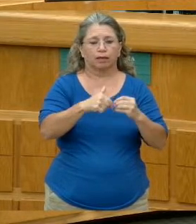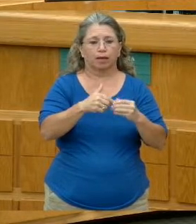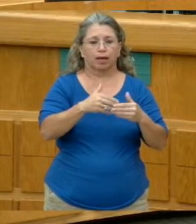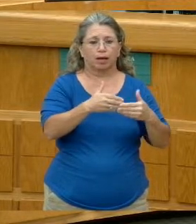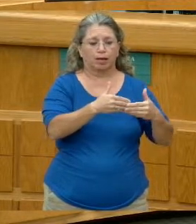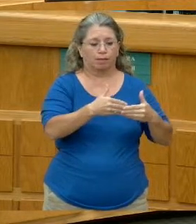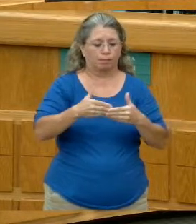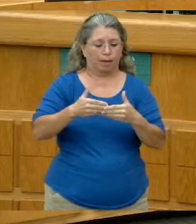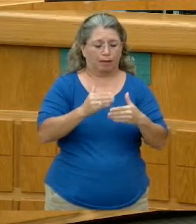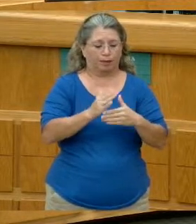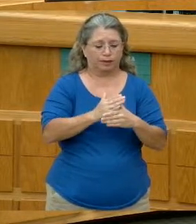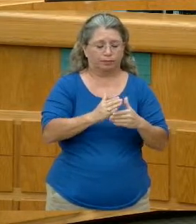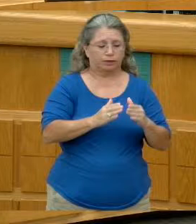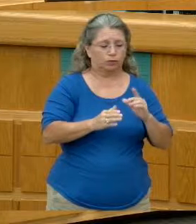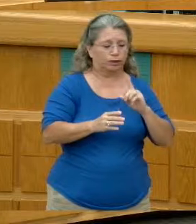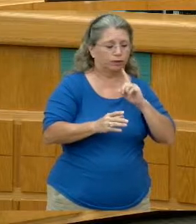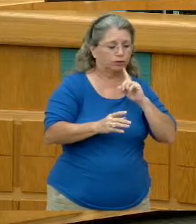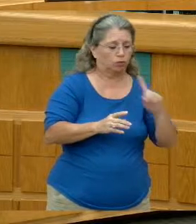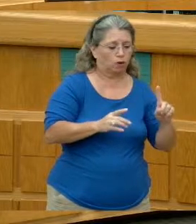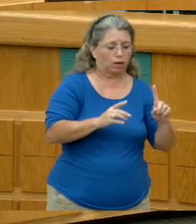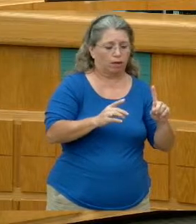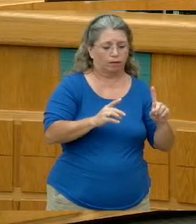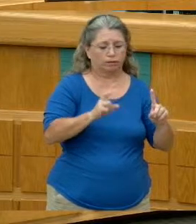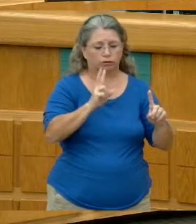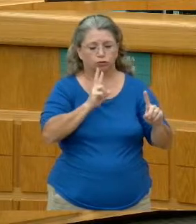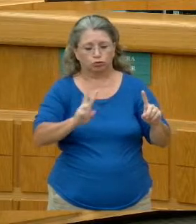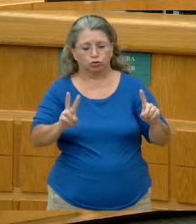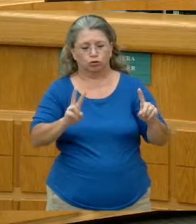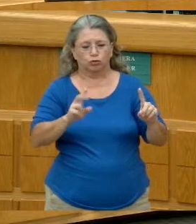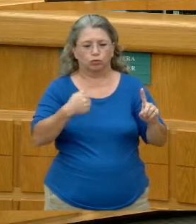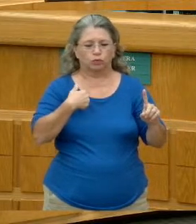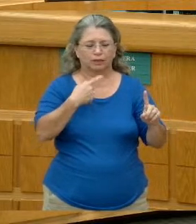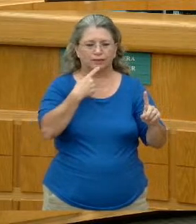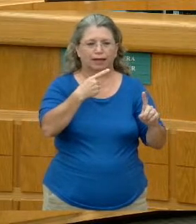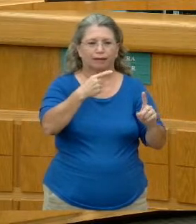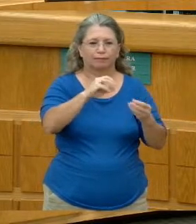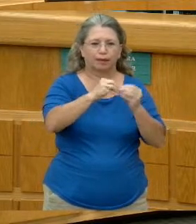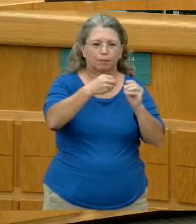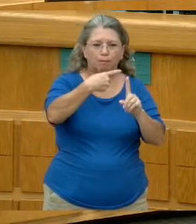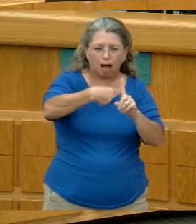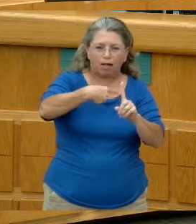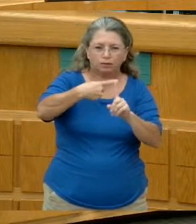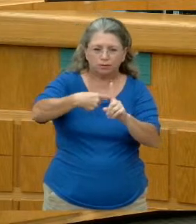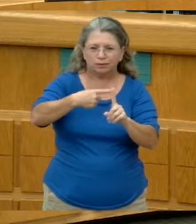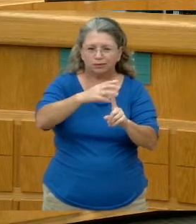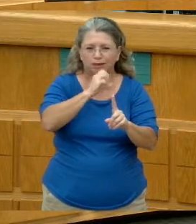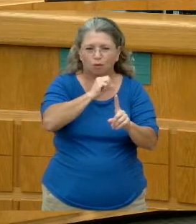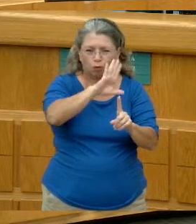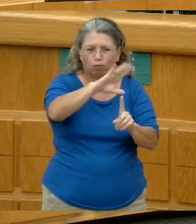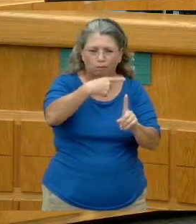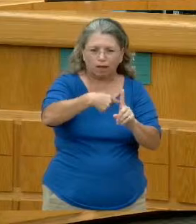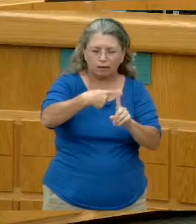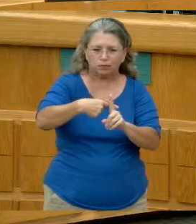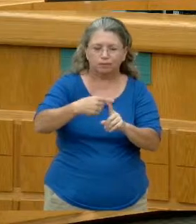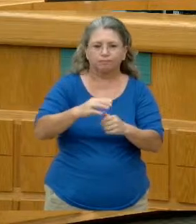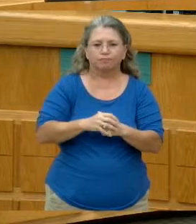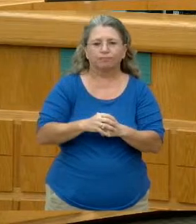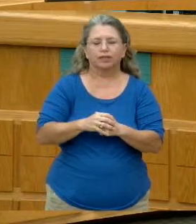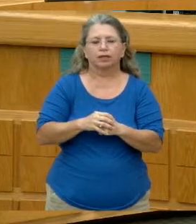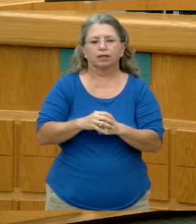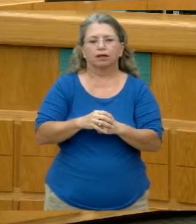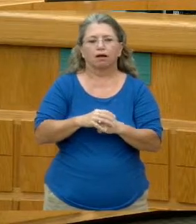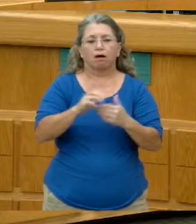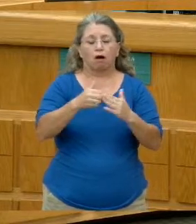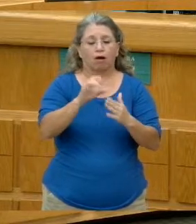of 1 and 2 in terms of months. But it caused confusion thinking that people had to be, that all 85 are maybe under 12